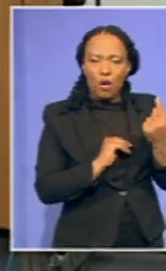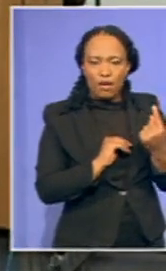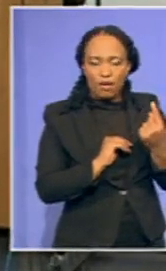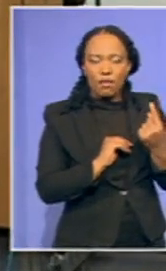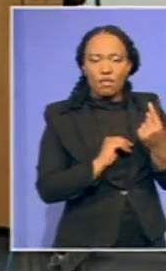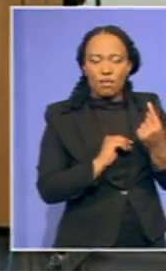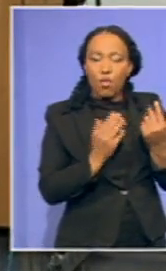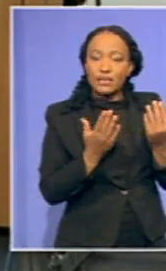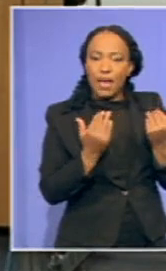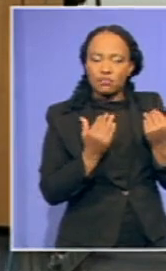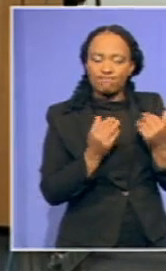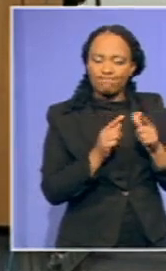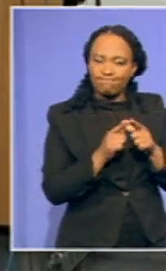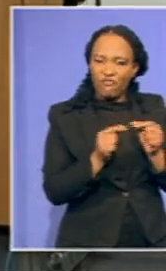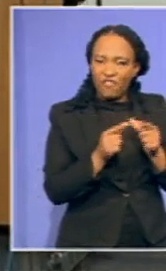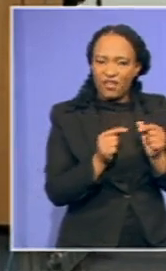is expected to be completed.